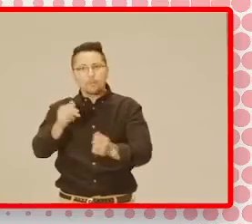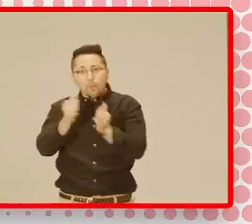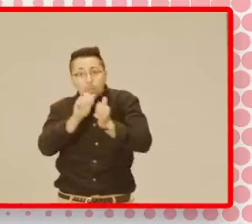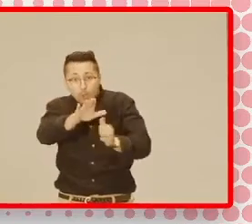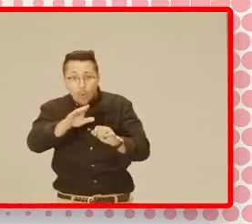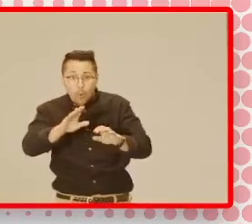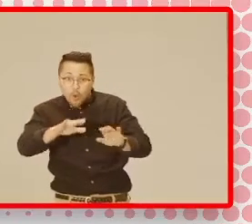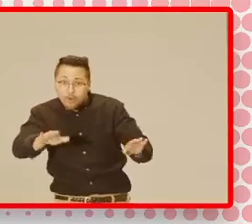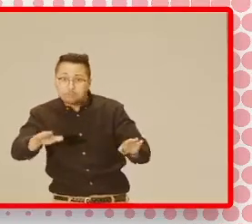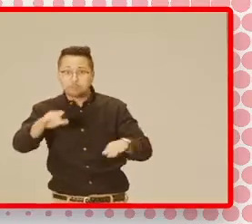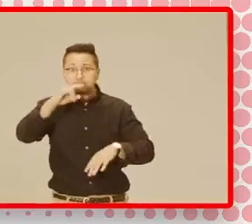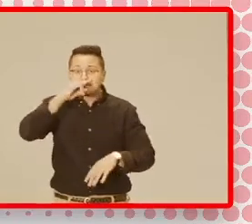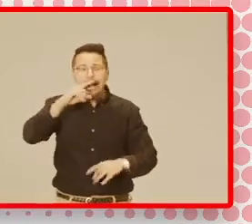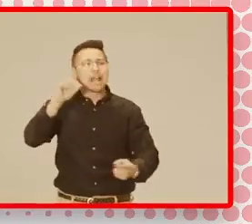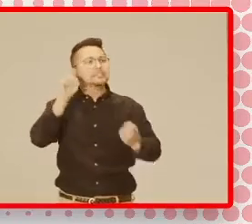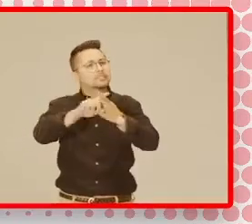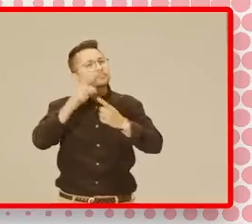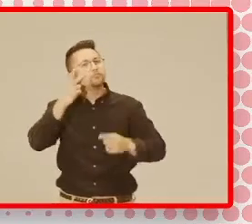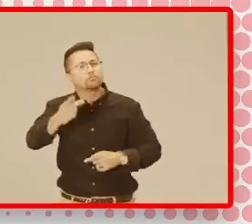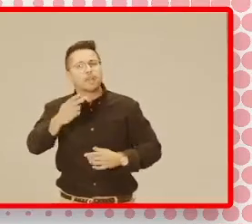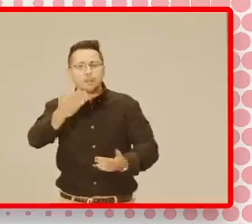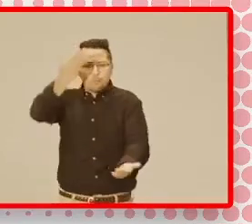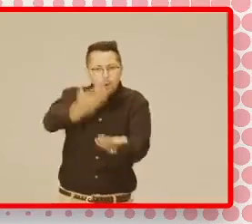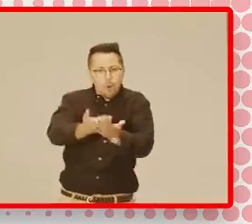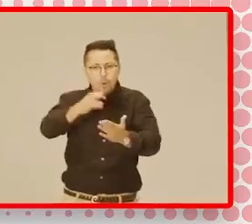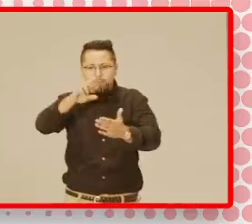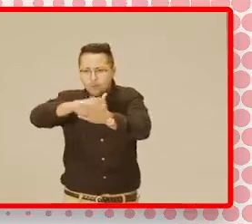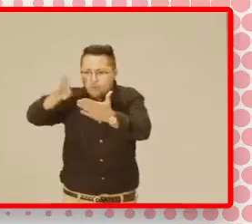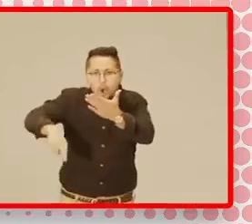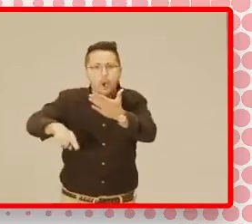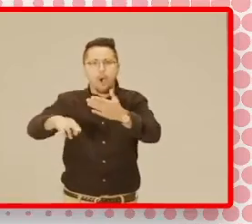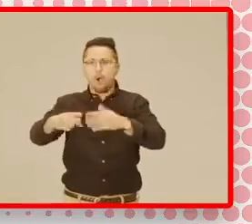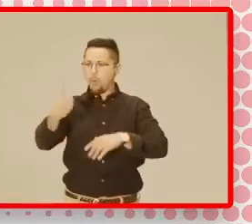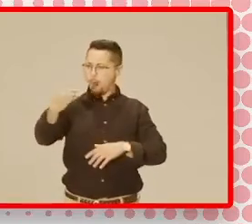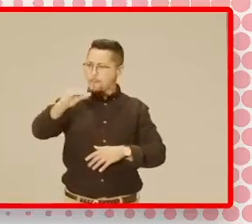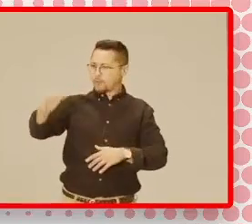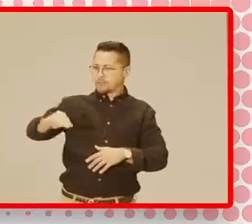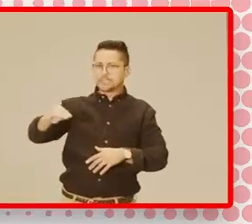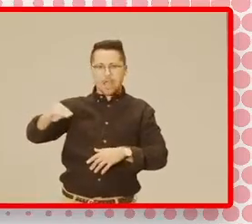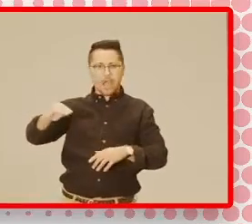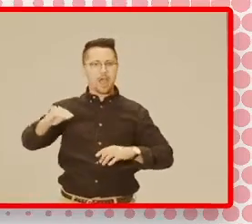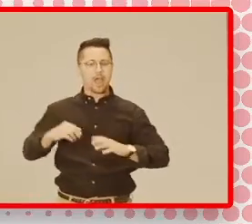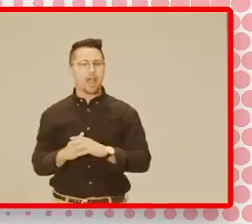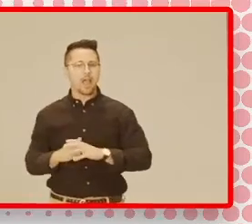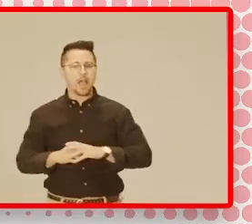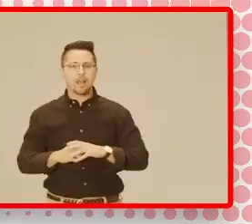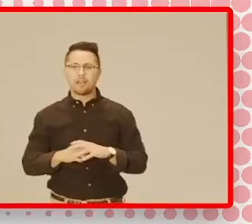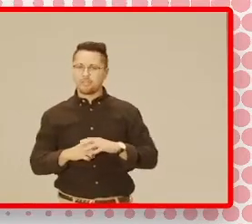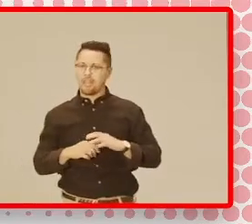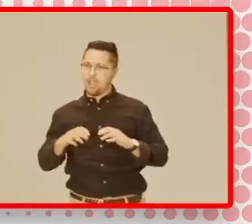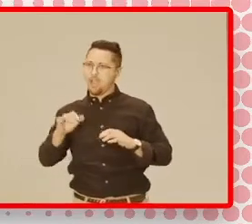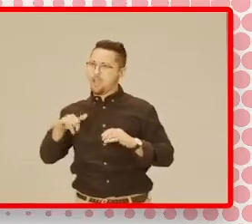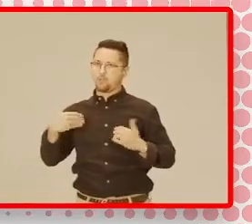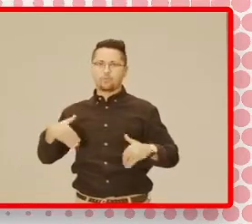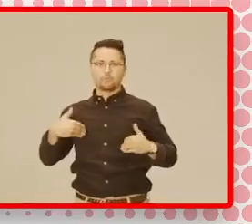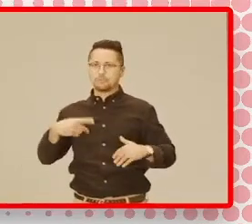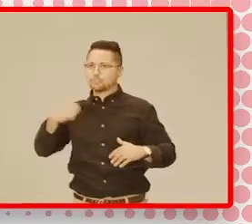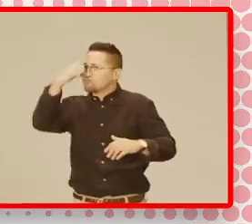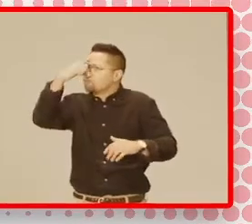those 1% gains start to compound and you start to see results that you only dreamed about being